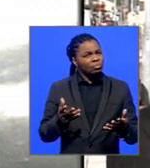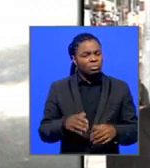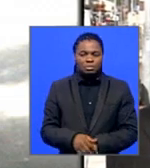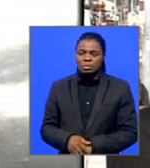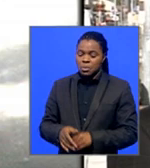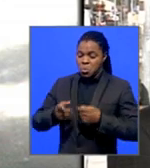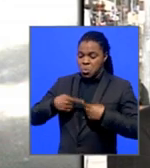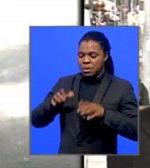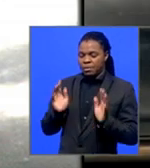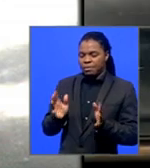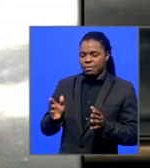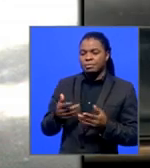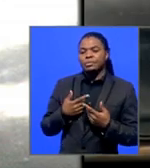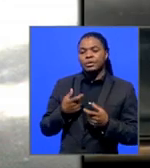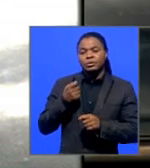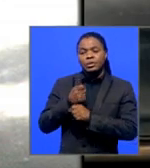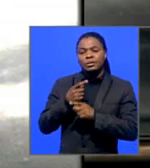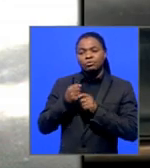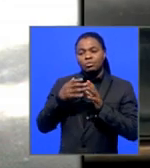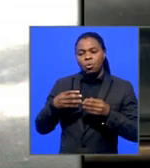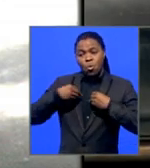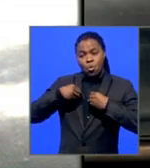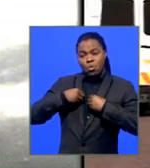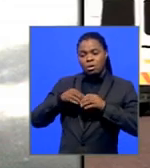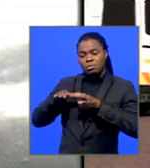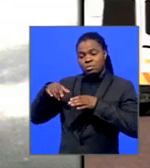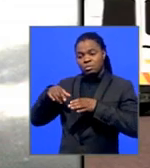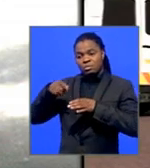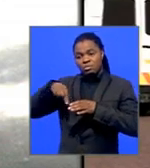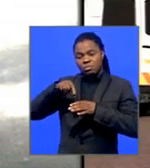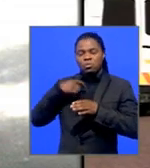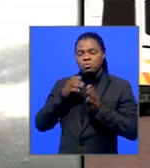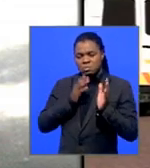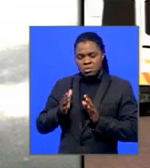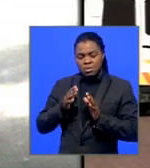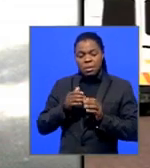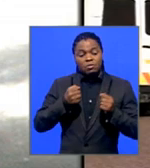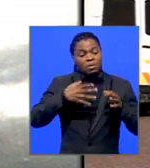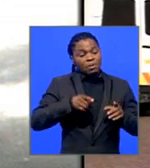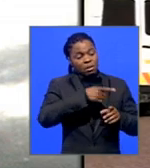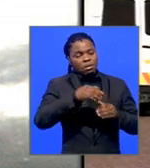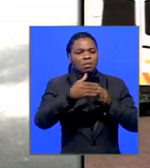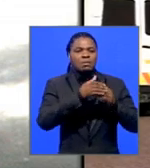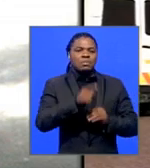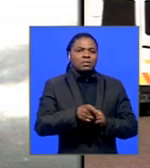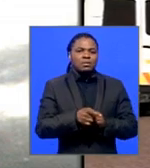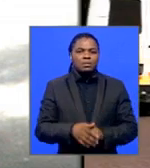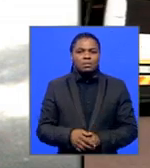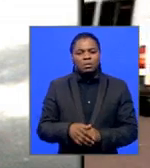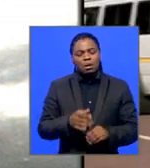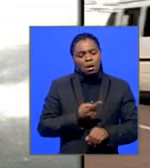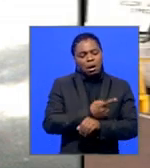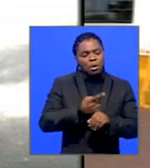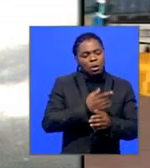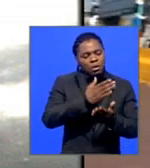arranged with the taxi operators or the owners that we must look after our drivers. They must drive certain